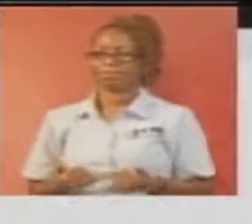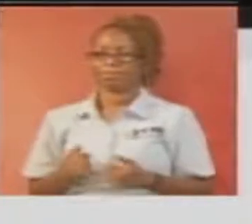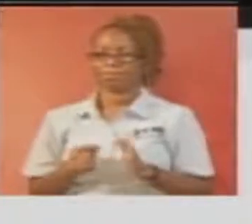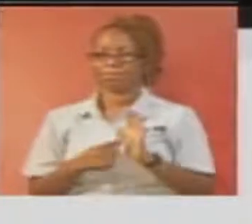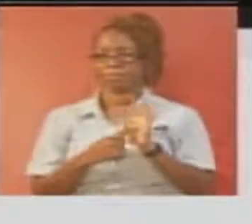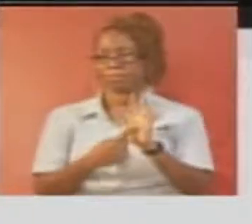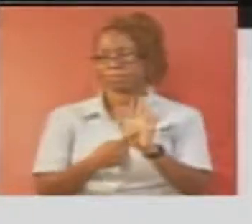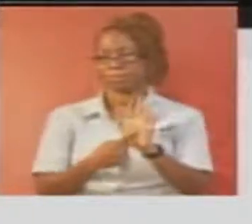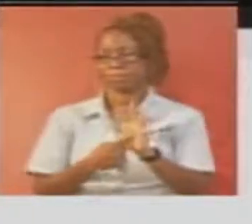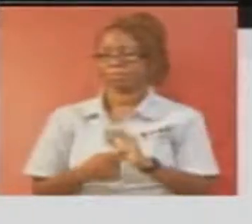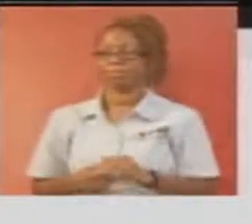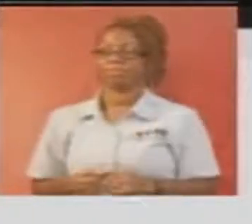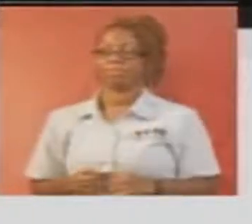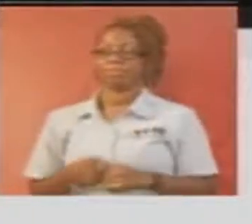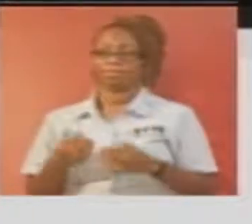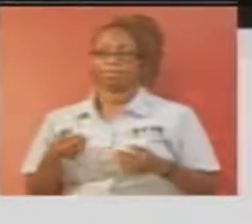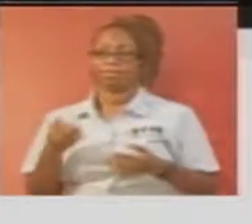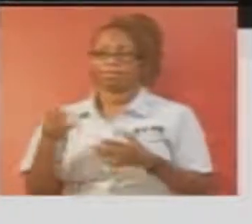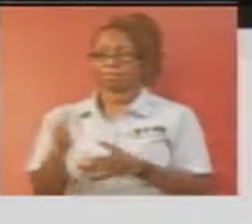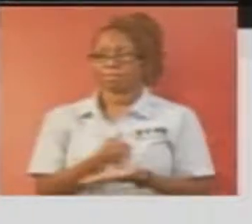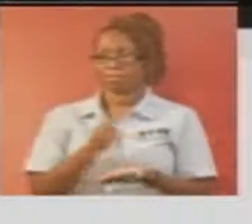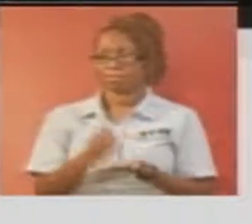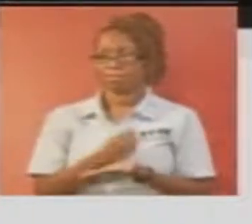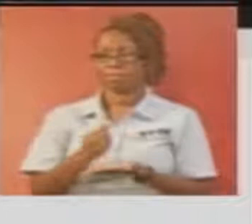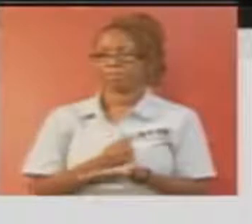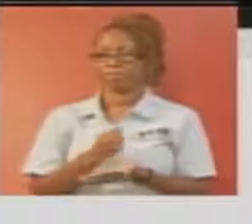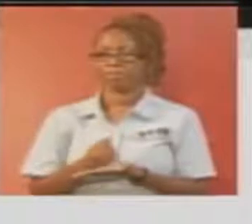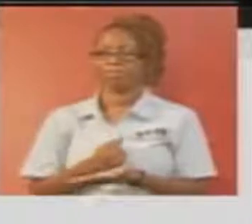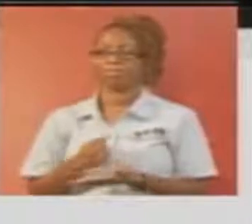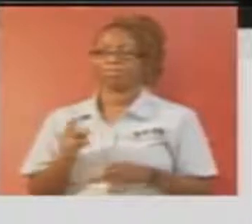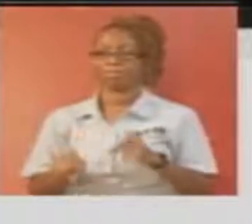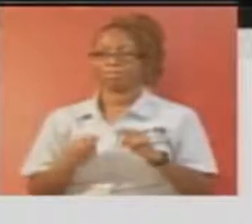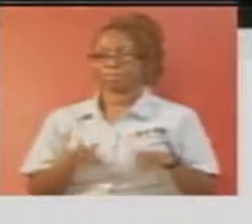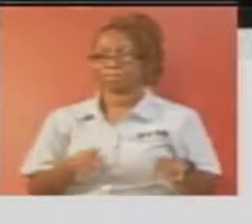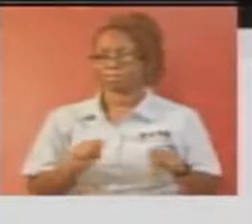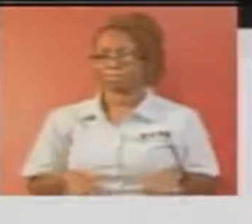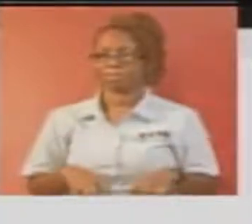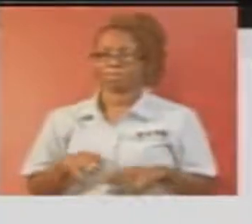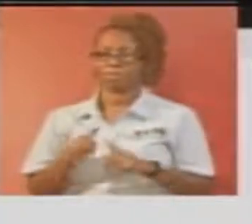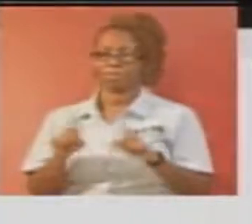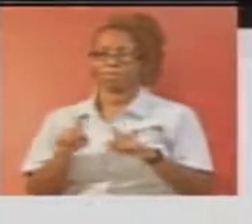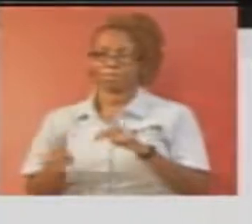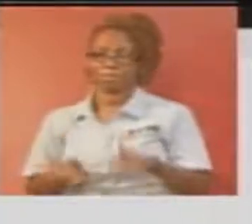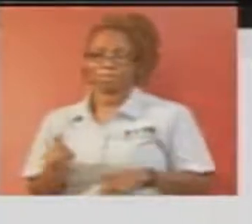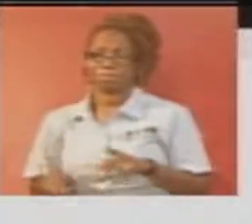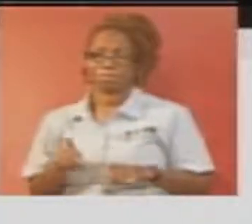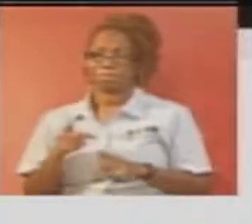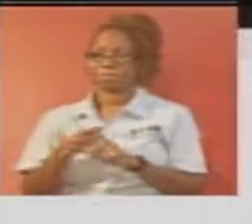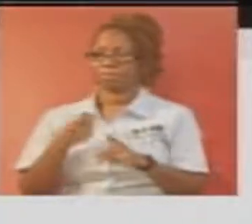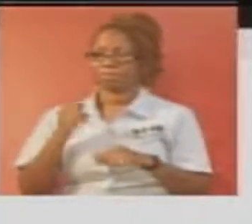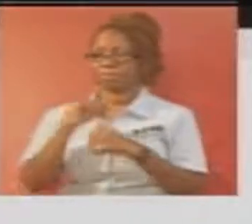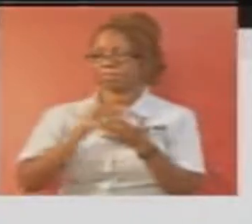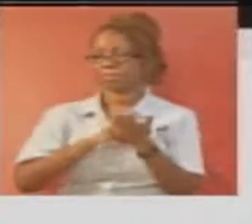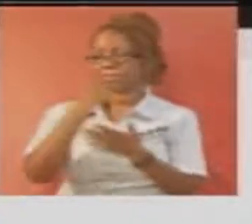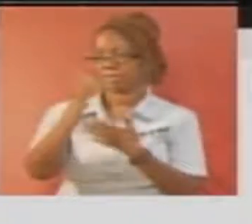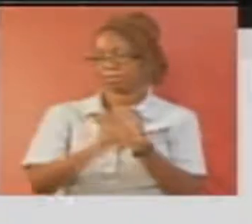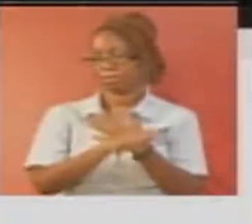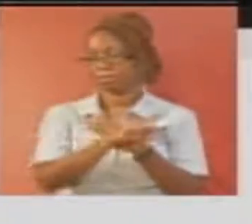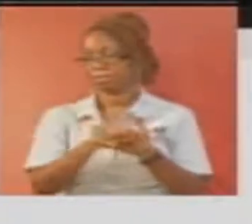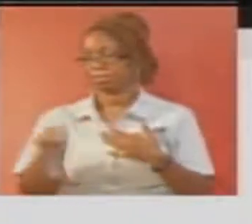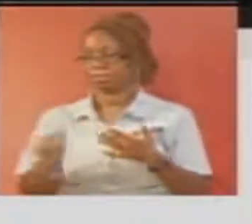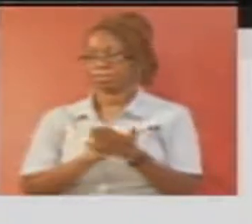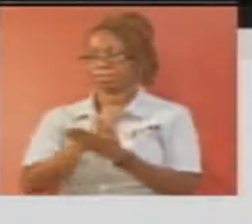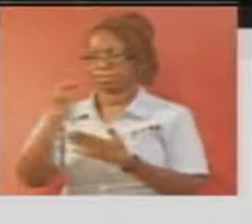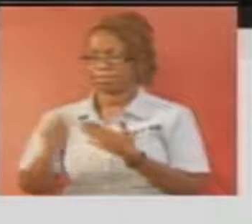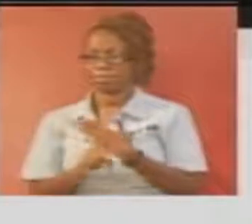of collection, next. And what we see is the months from July through to November, July in blue, August